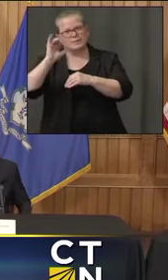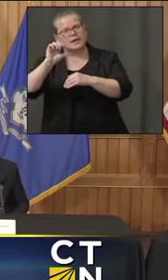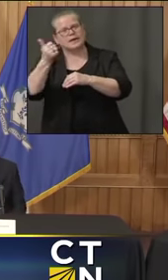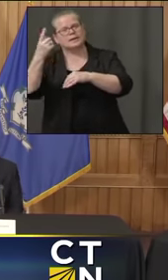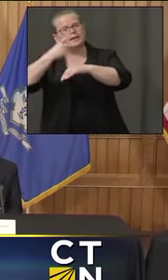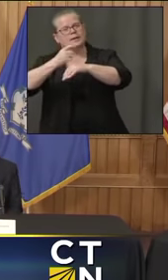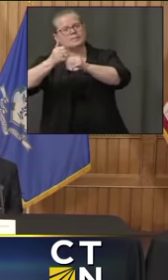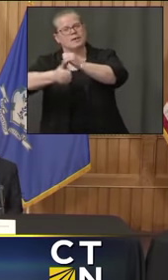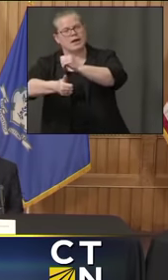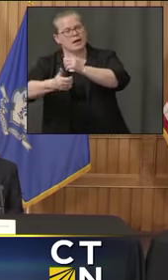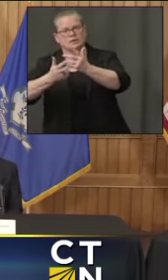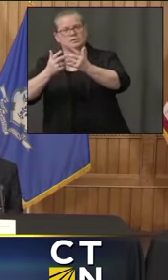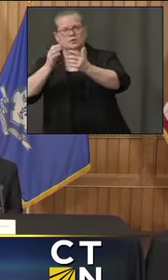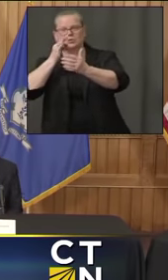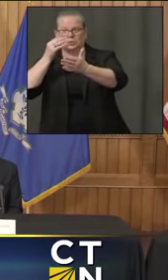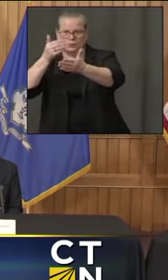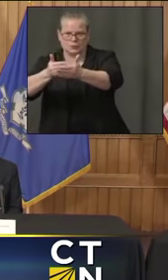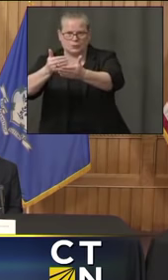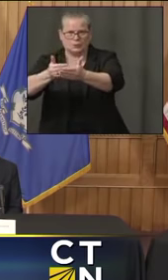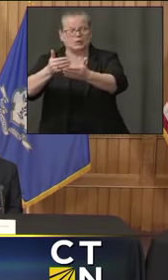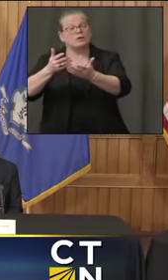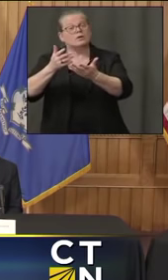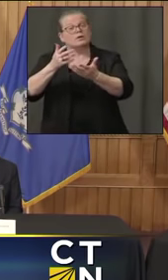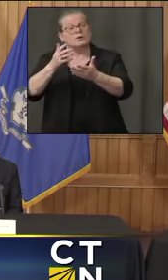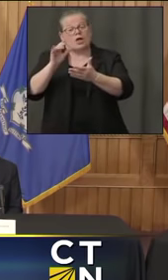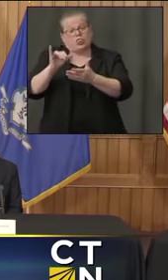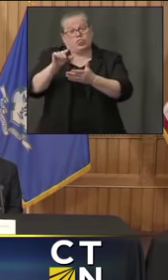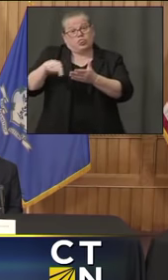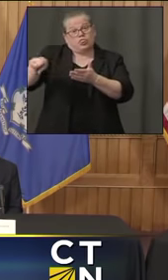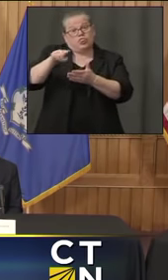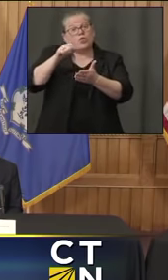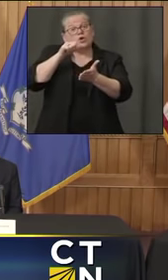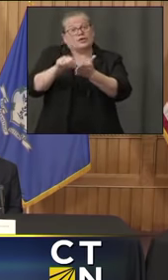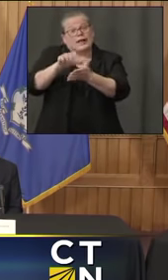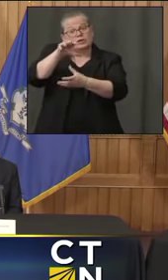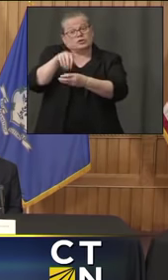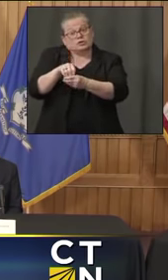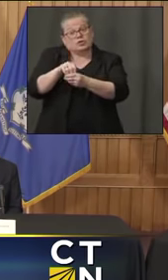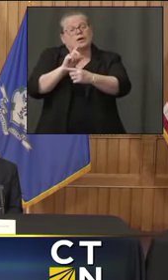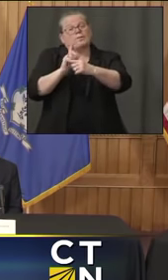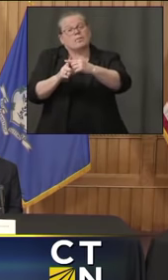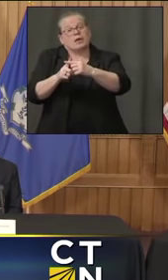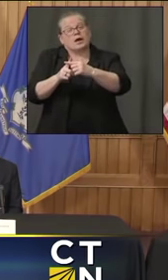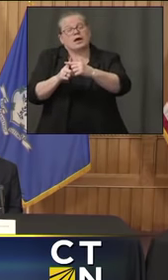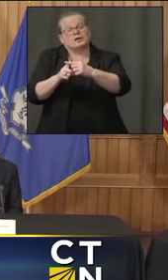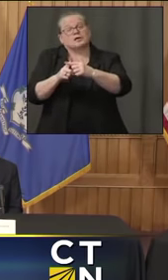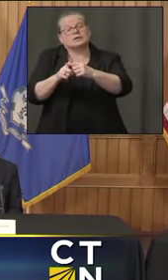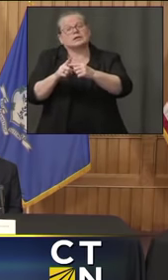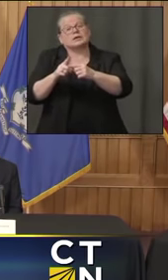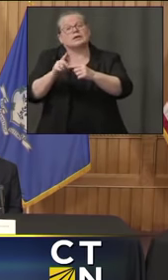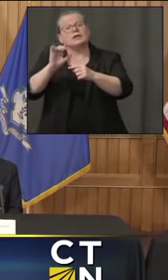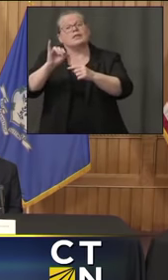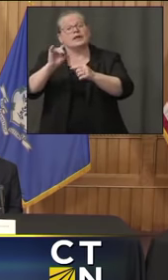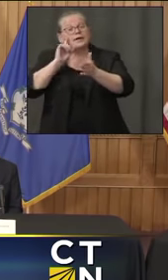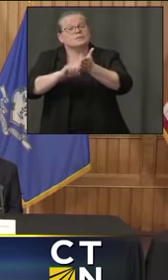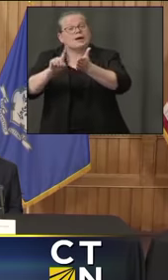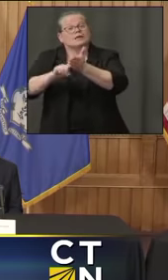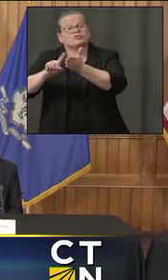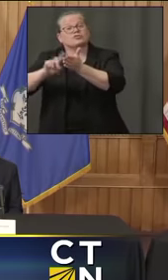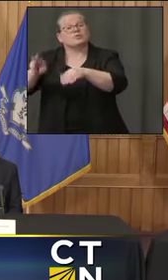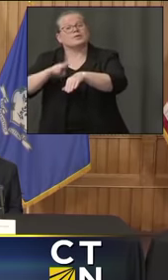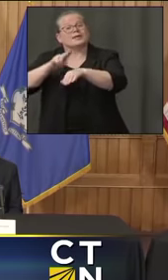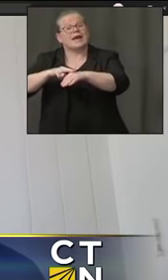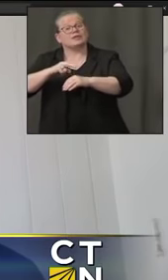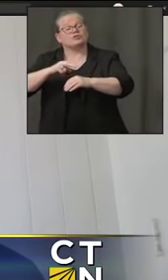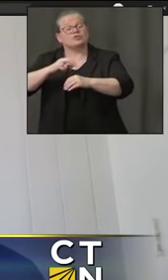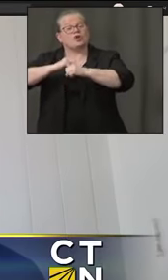the results or the contents of those letters, as well as the results of the inspections that you were doing with the National Guard?